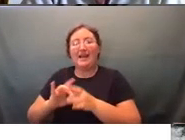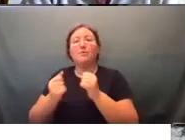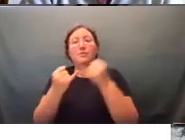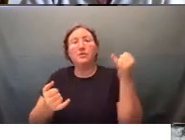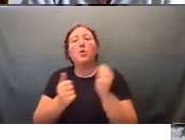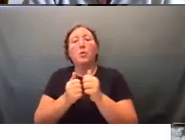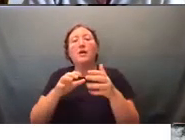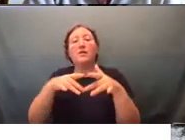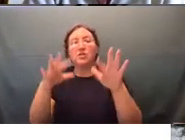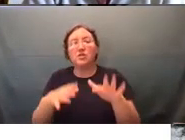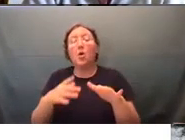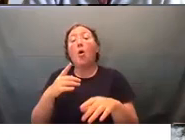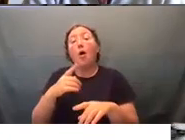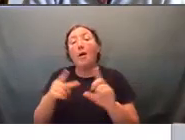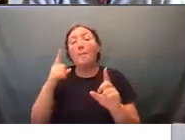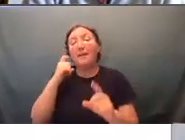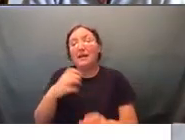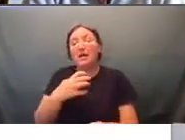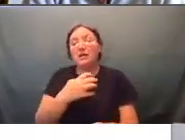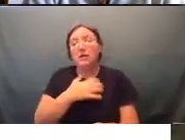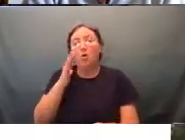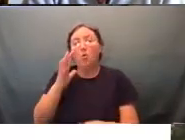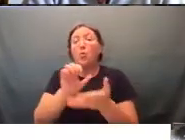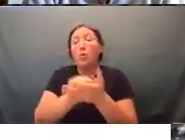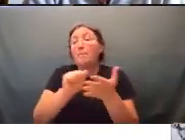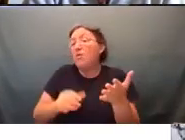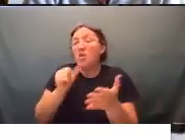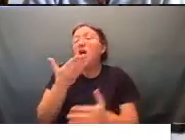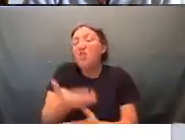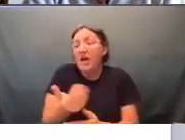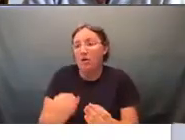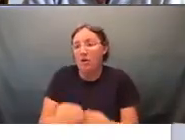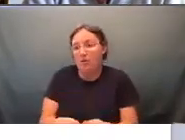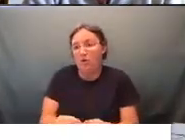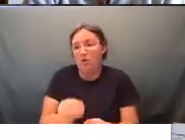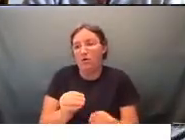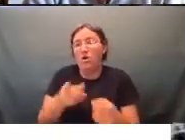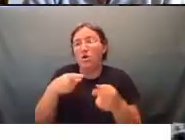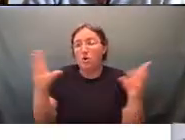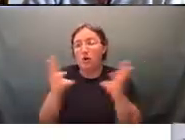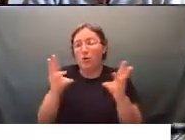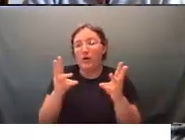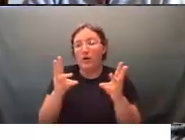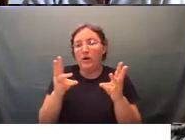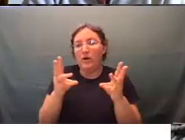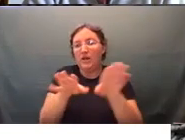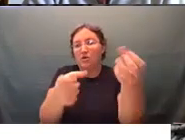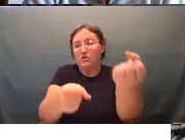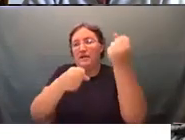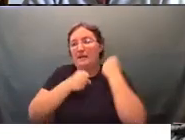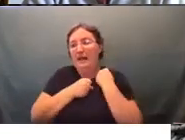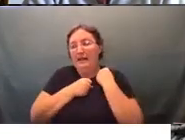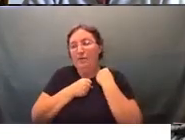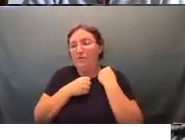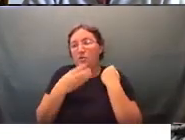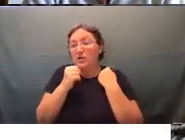but because rangers will physically take the cables down, so you cannot climb up it. Not safe to do with, definitely not